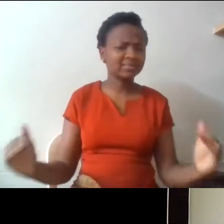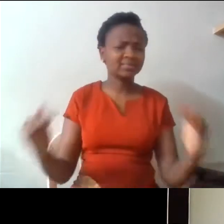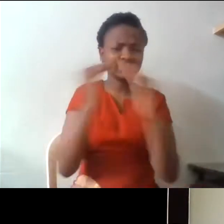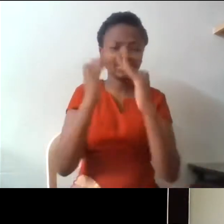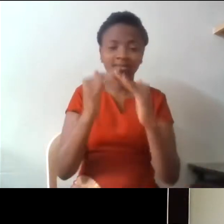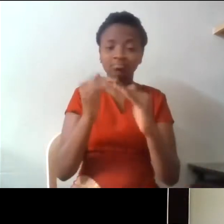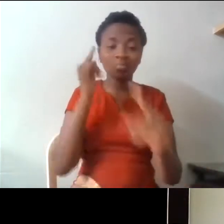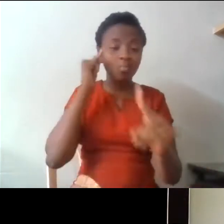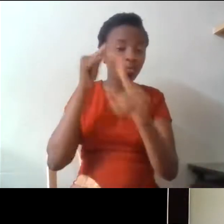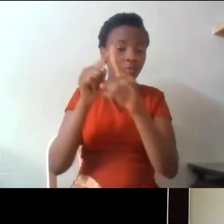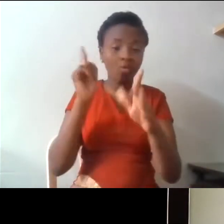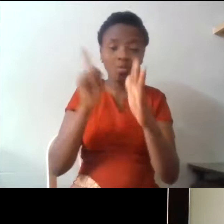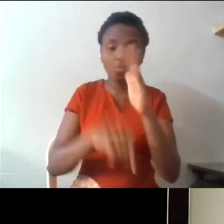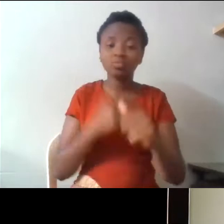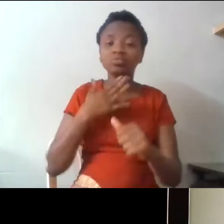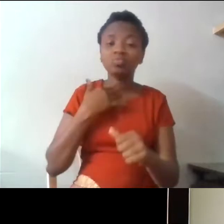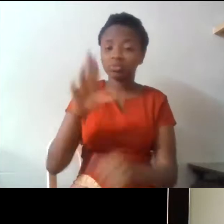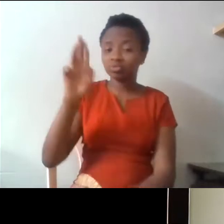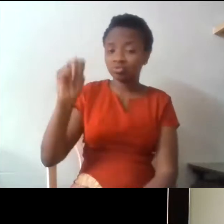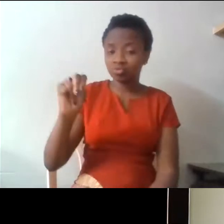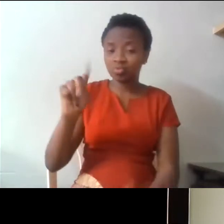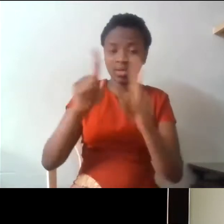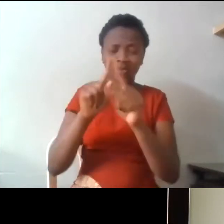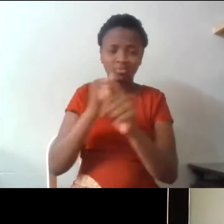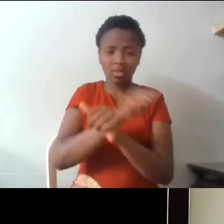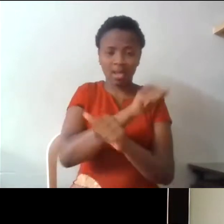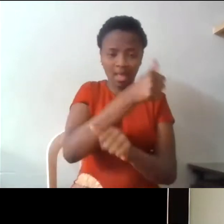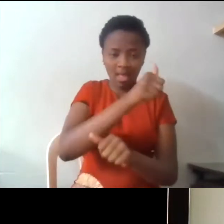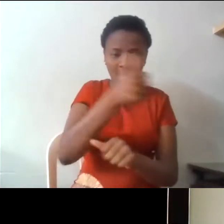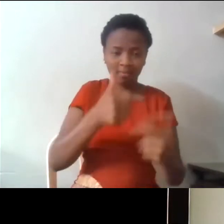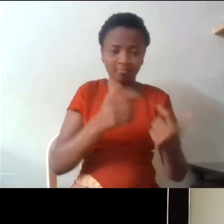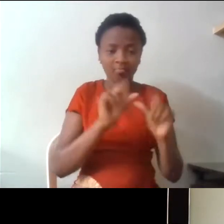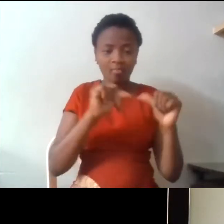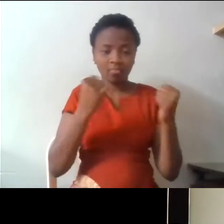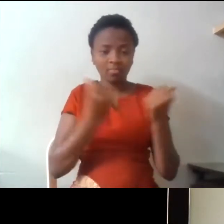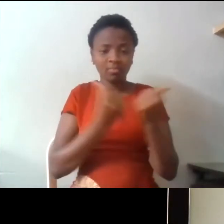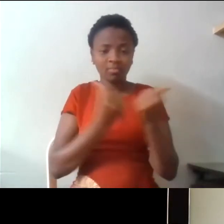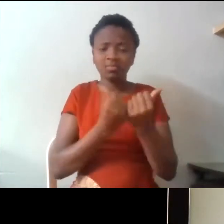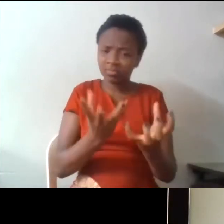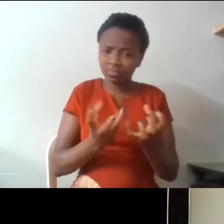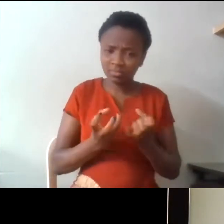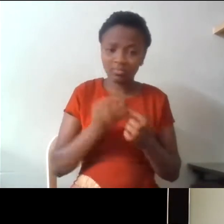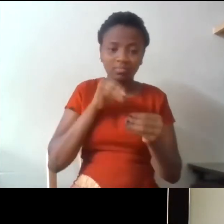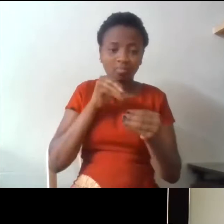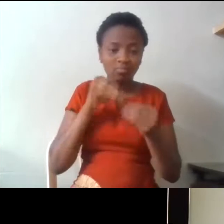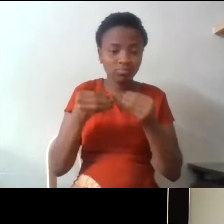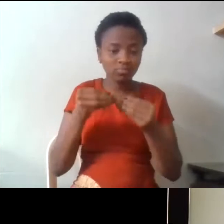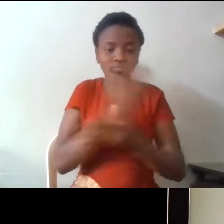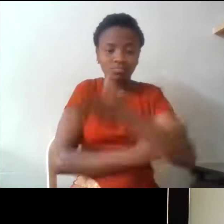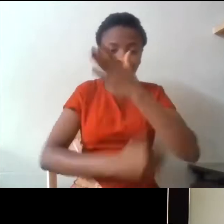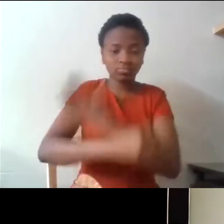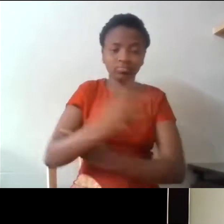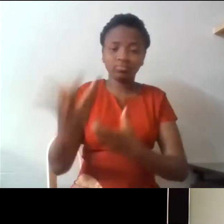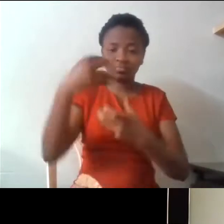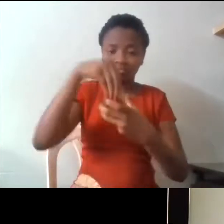by the United Nations and other agencies are truly disability inclusive. And finally, we can continue to help